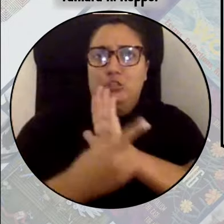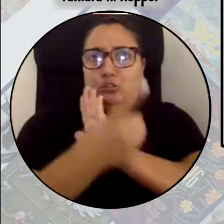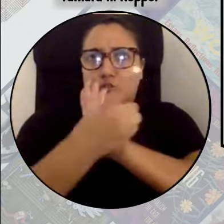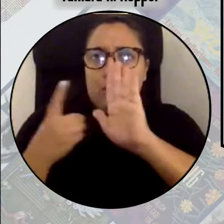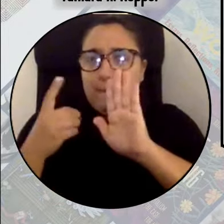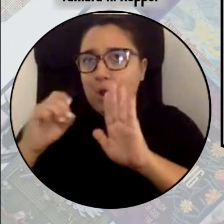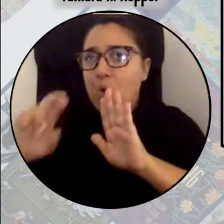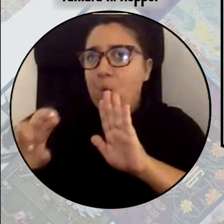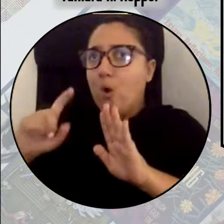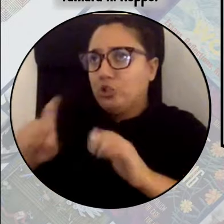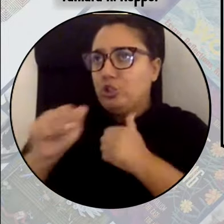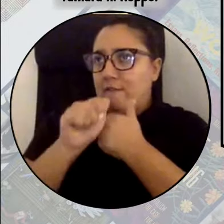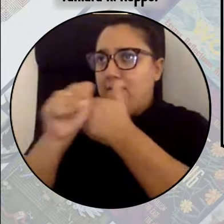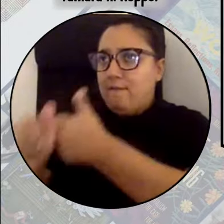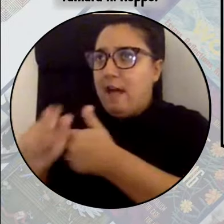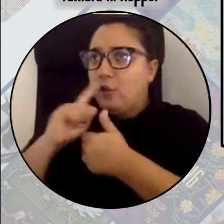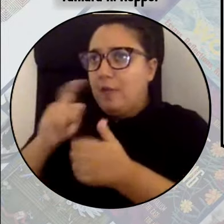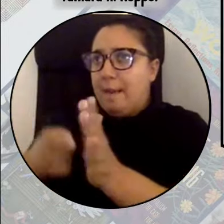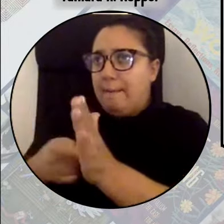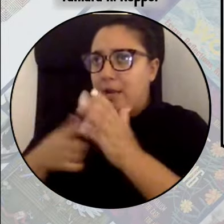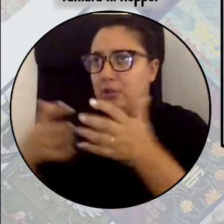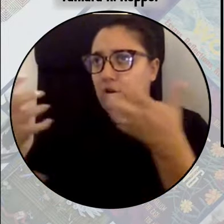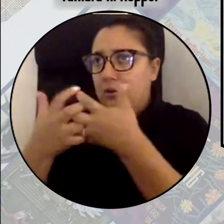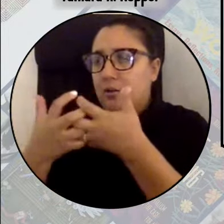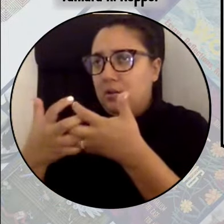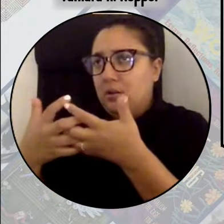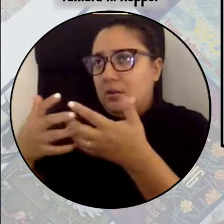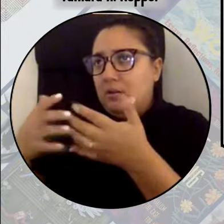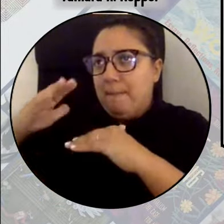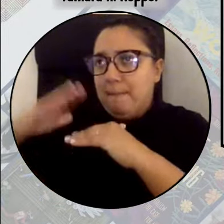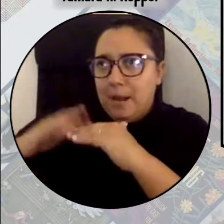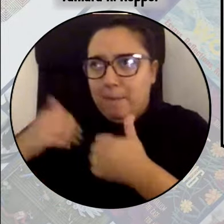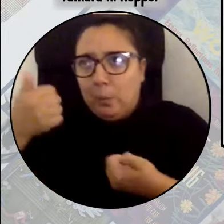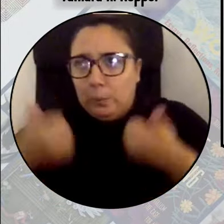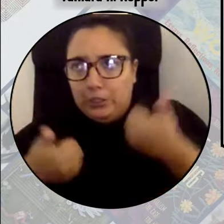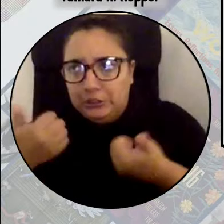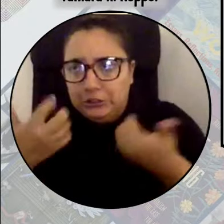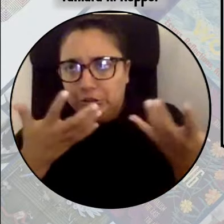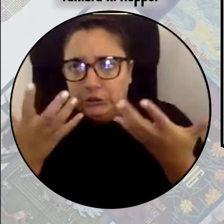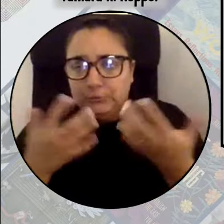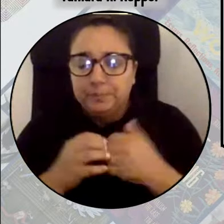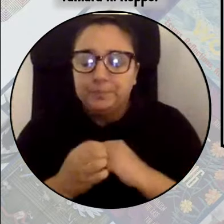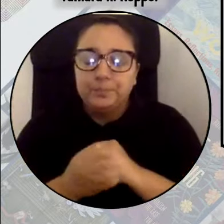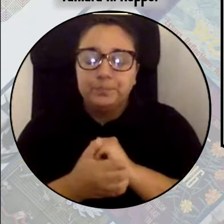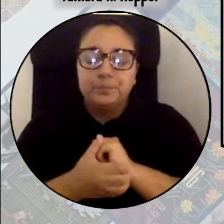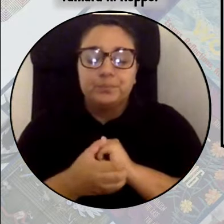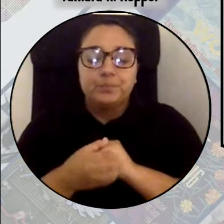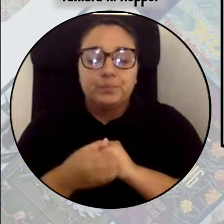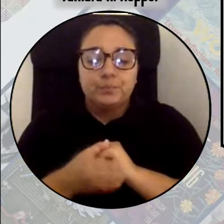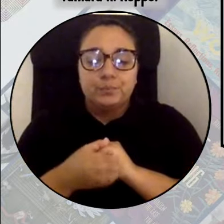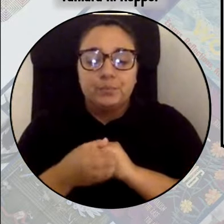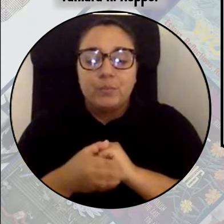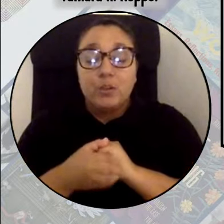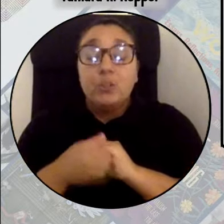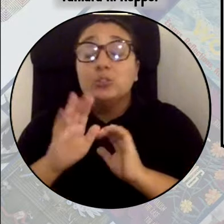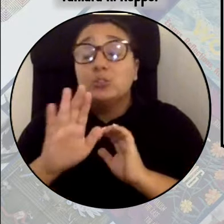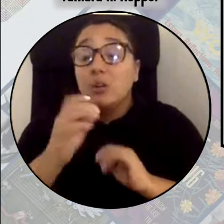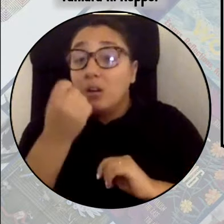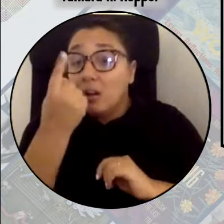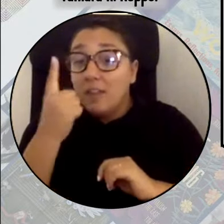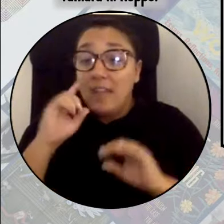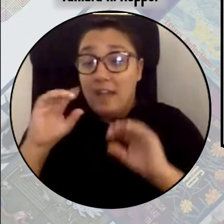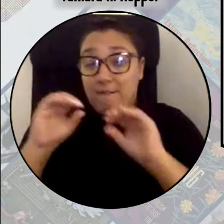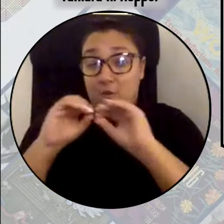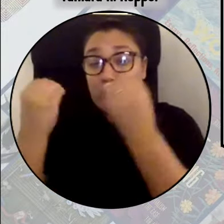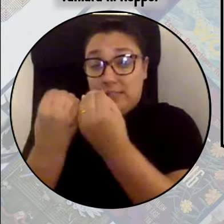choices, right? I mean, this is why we need abolition, okay? And so here, for example, this is the organization, for those who don't know, Families